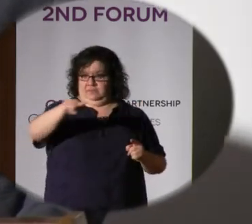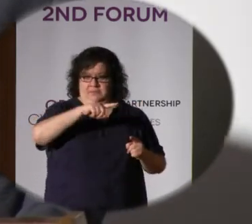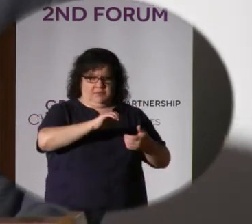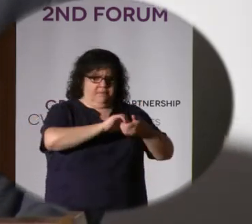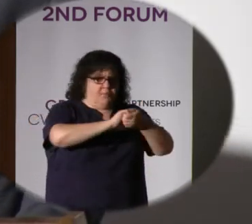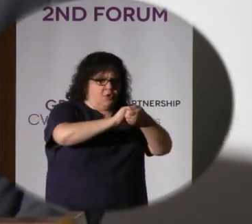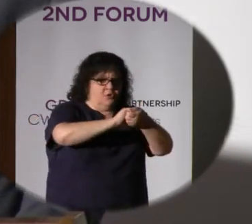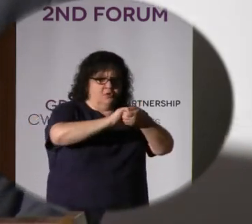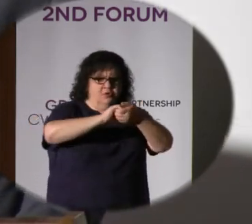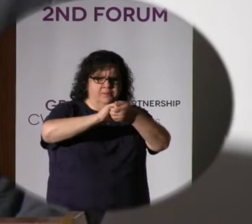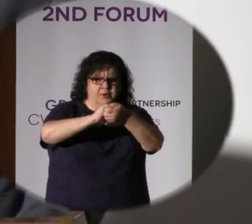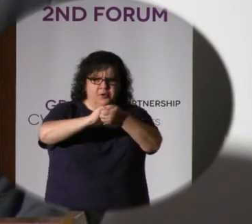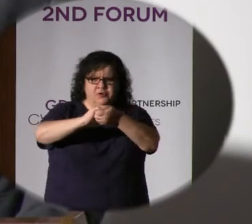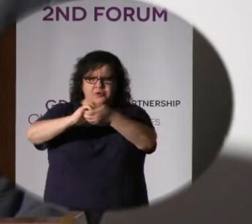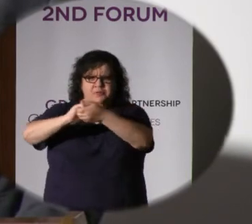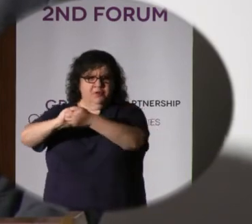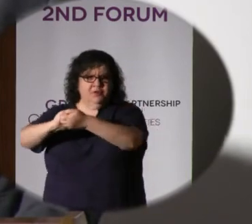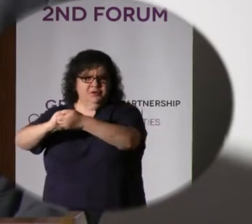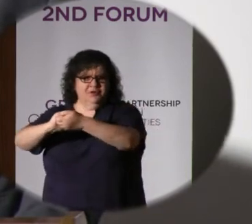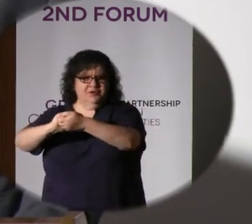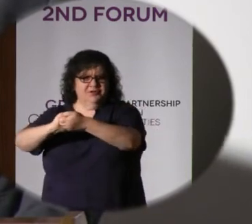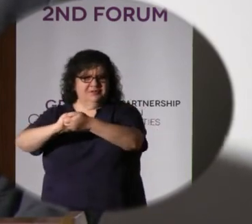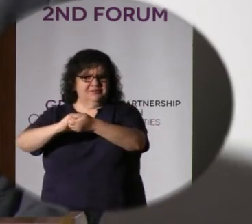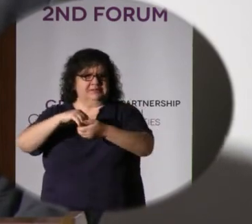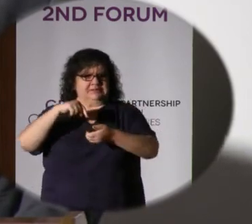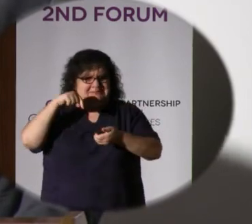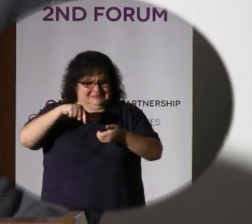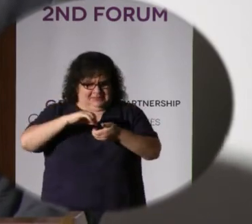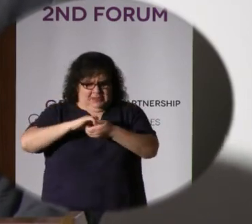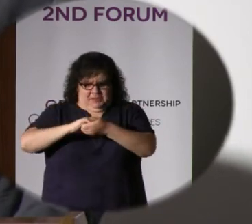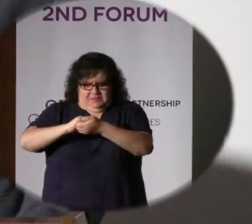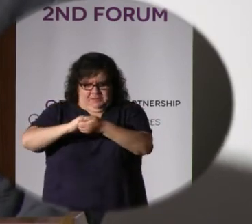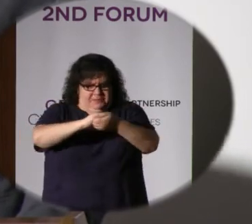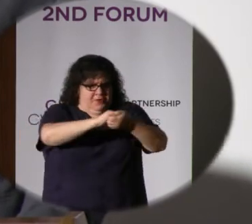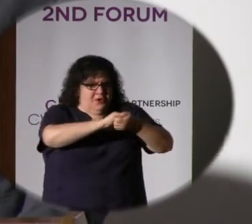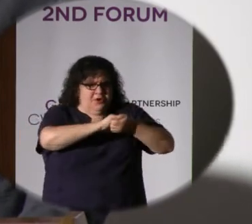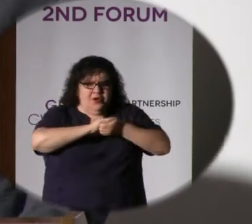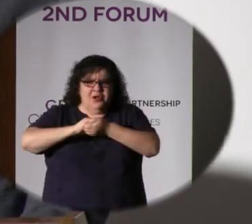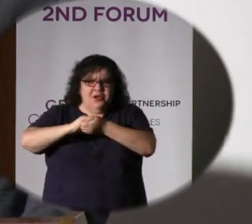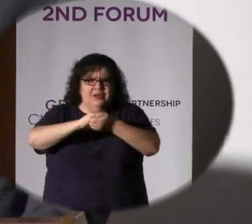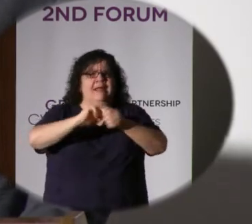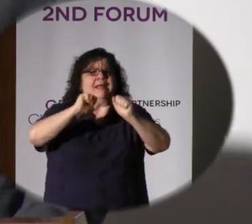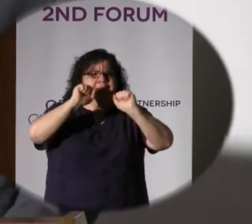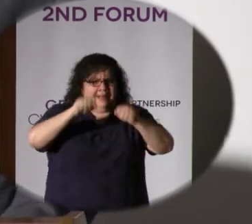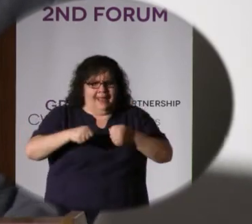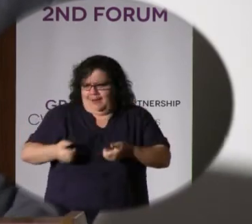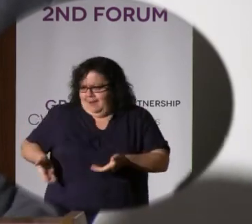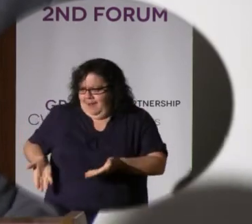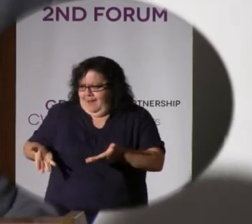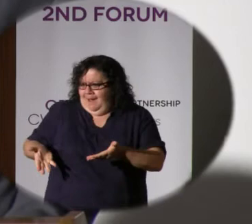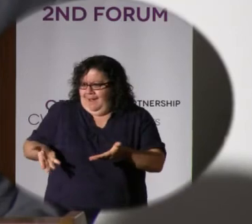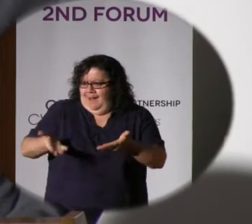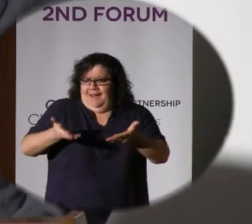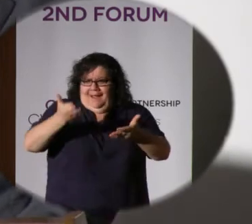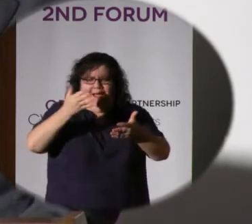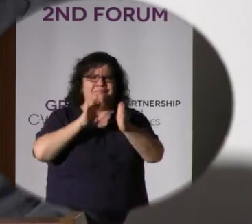reality. The Global Partnership on Children with Disability is very important to